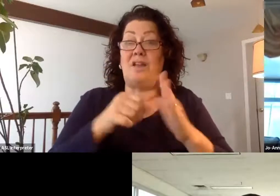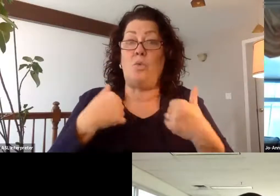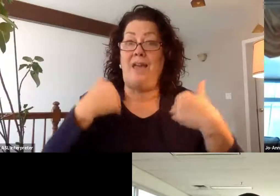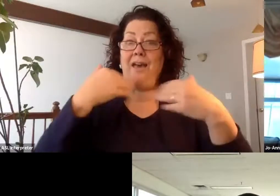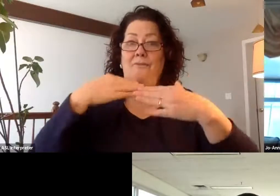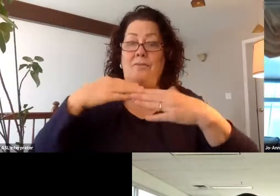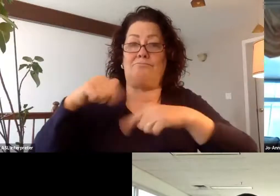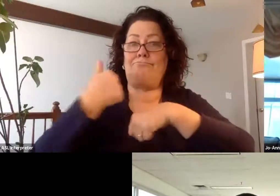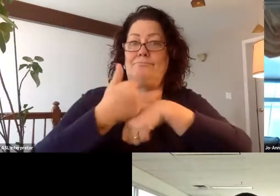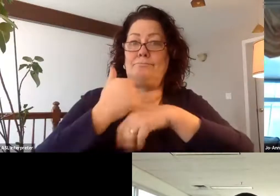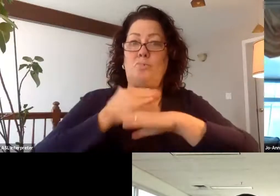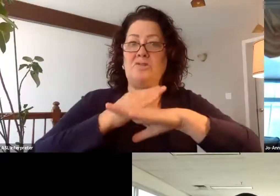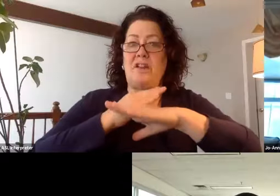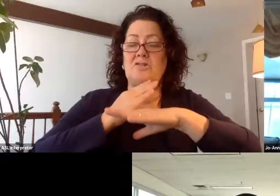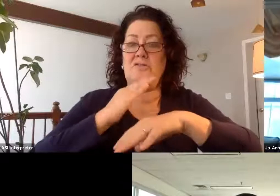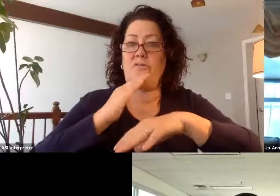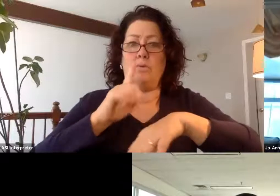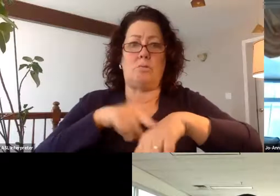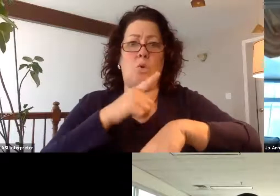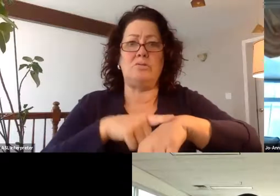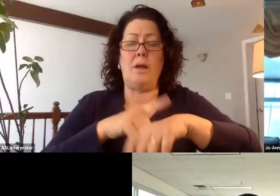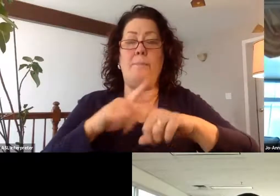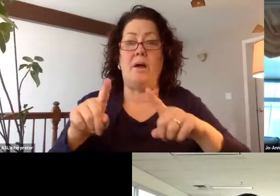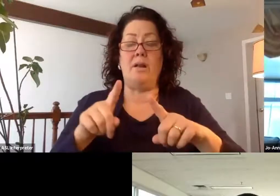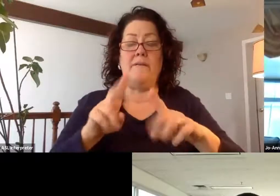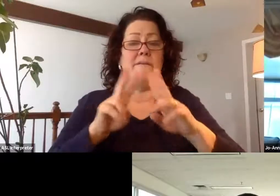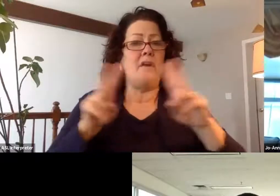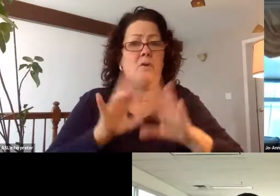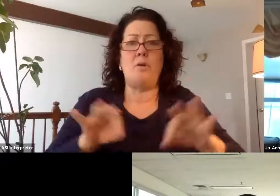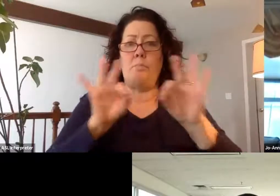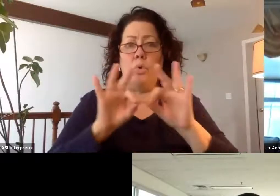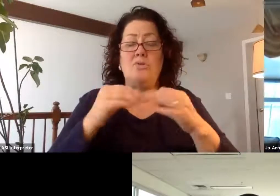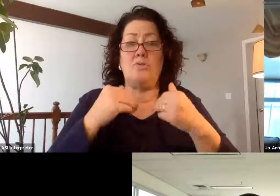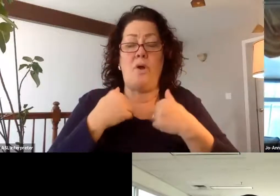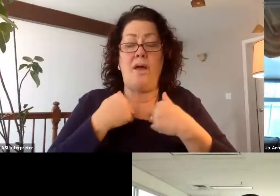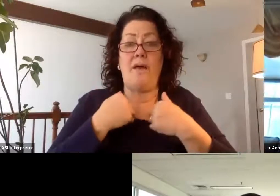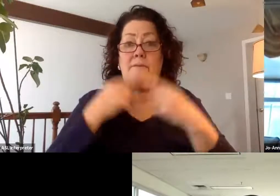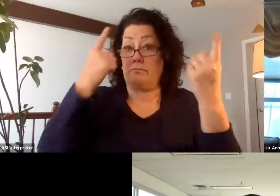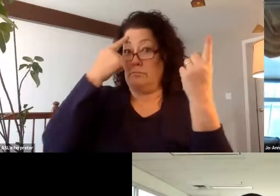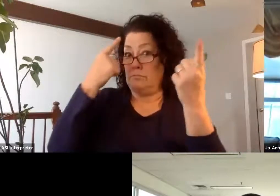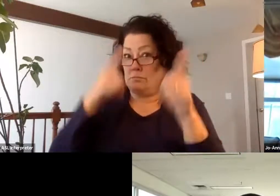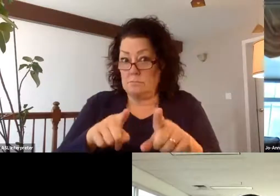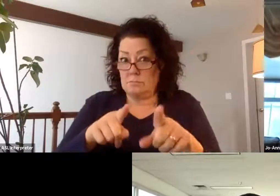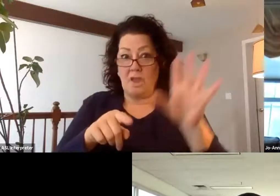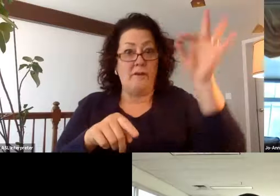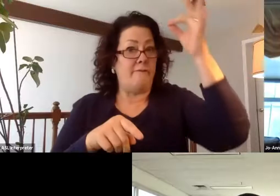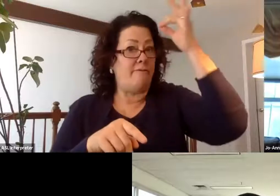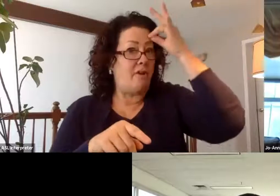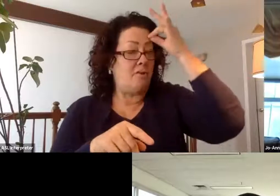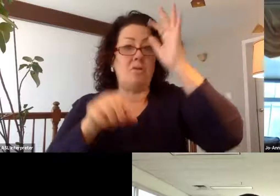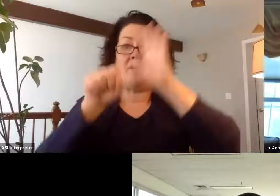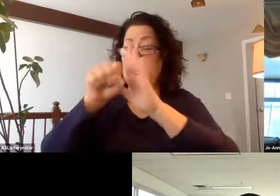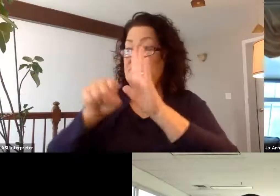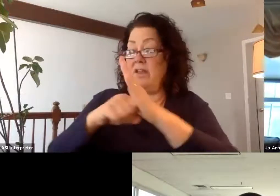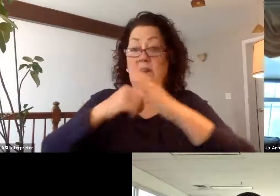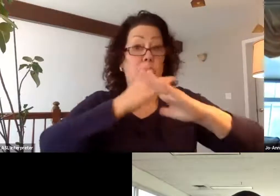time, but you know, I think it is incredibly important for there to be alignment between federal protections and state